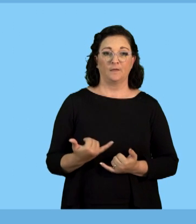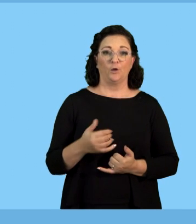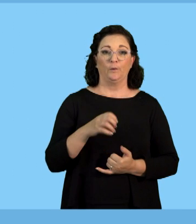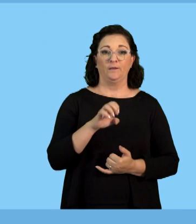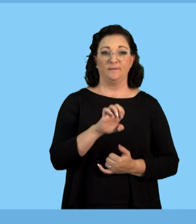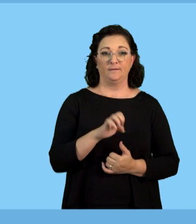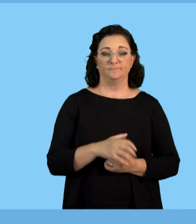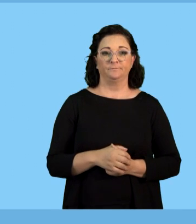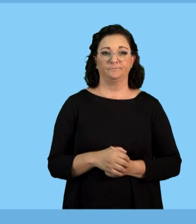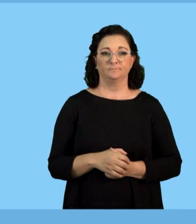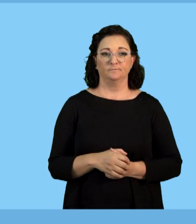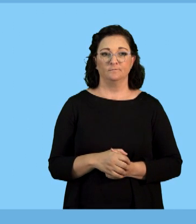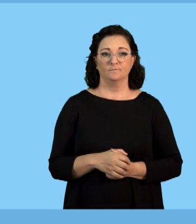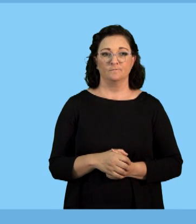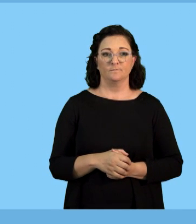And then E,